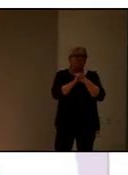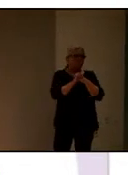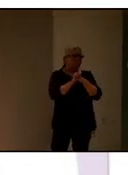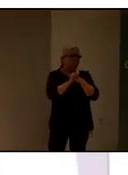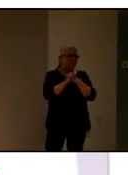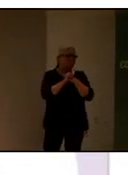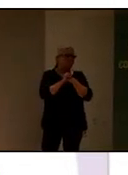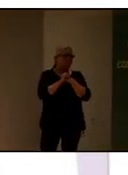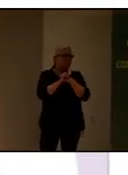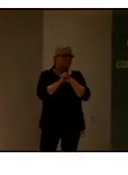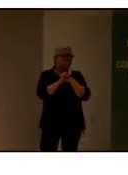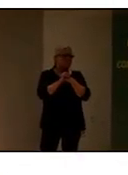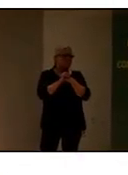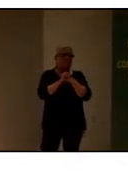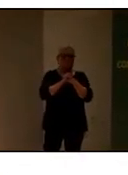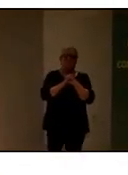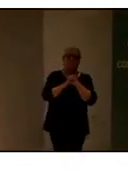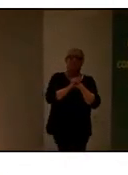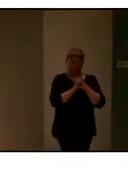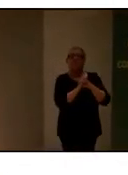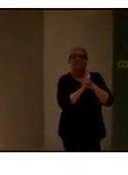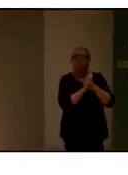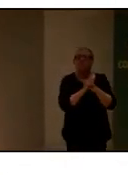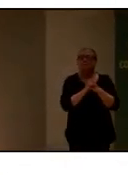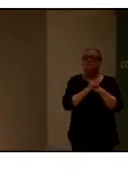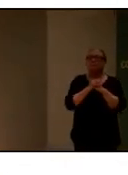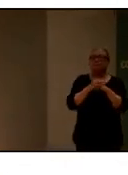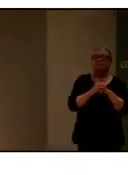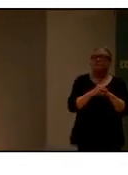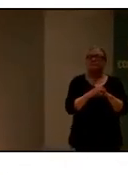So, as I had this reckoning,